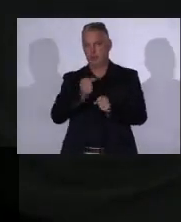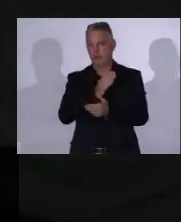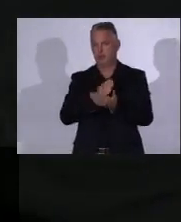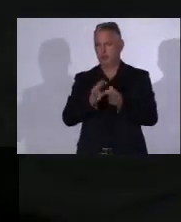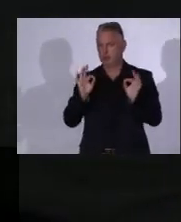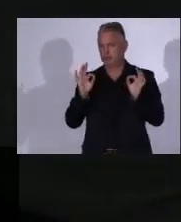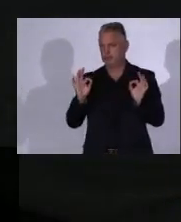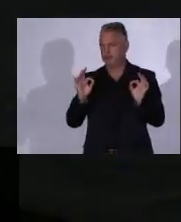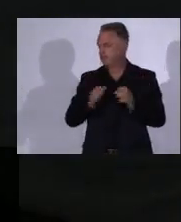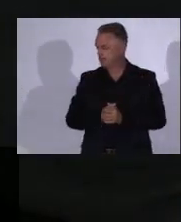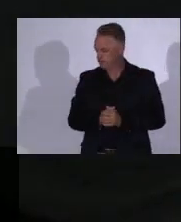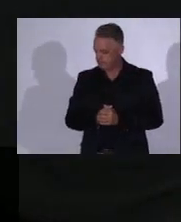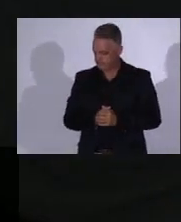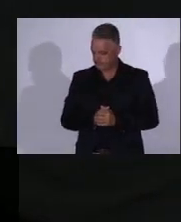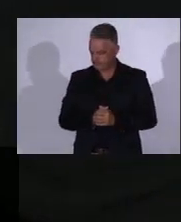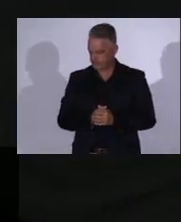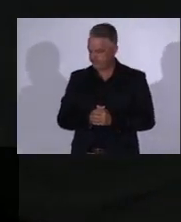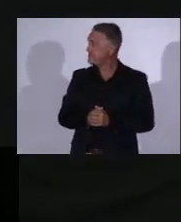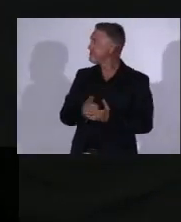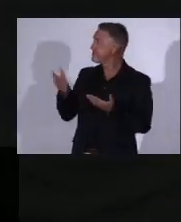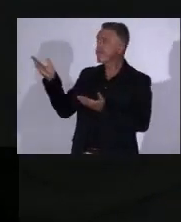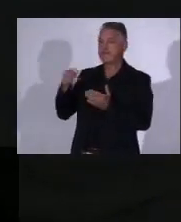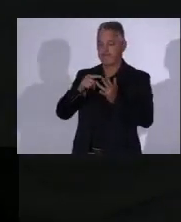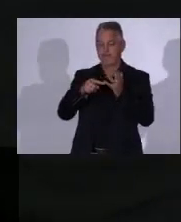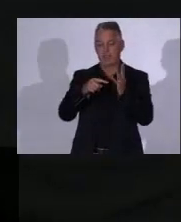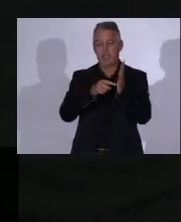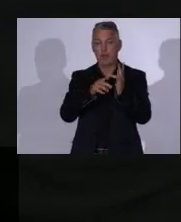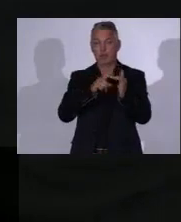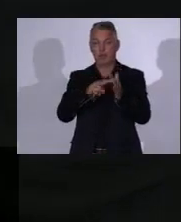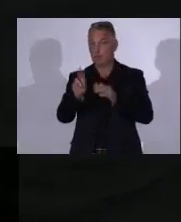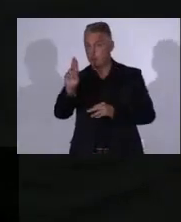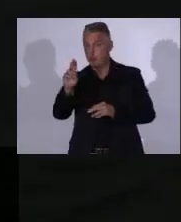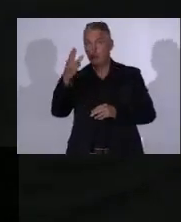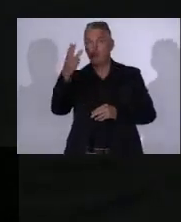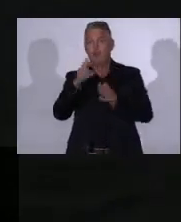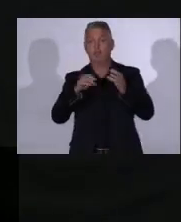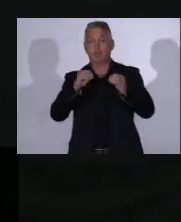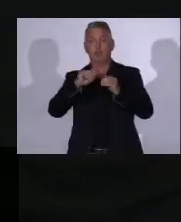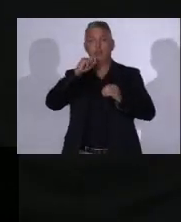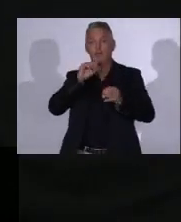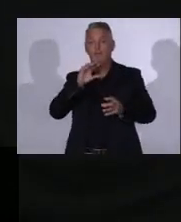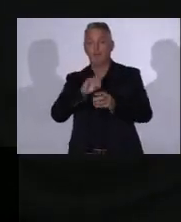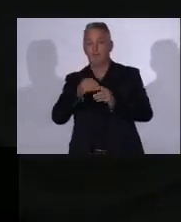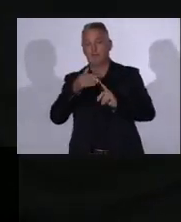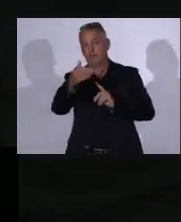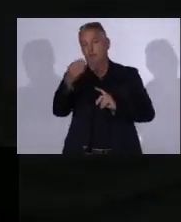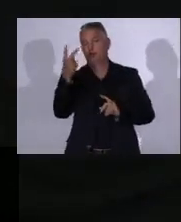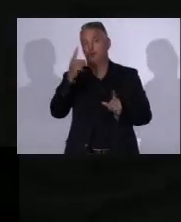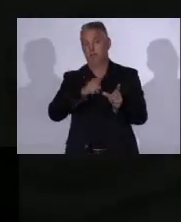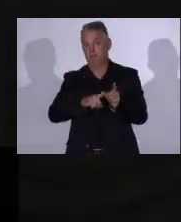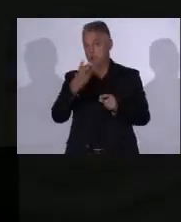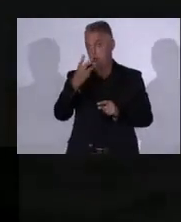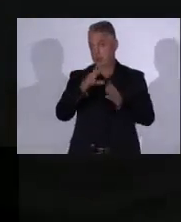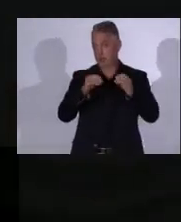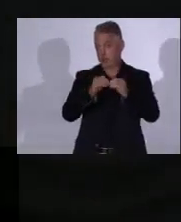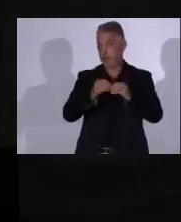In terms of the outcomes that we're hoping for, we're looking to have 13 clubs delivering this pilot across the next 2 years, and to have